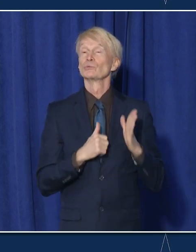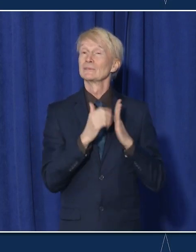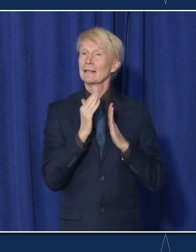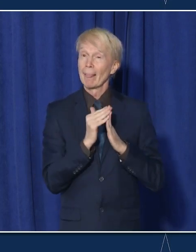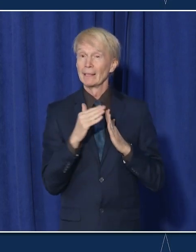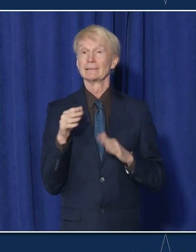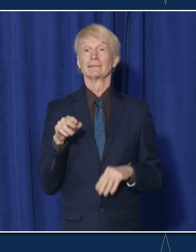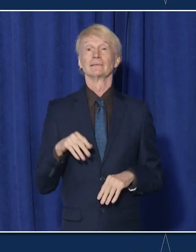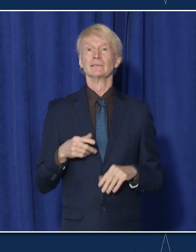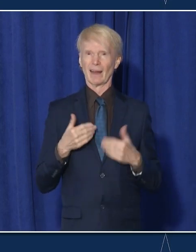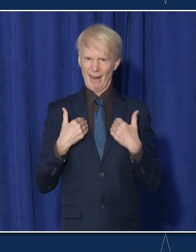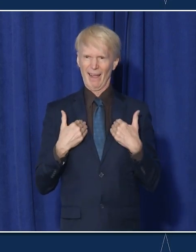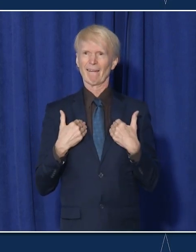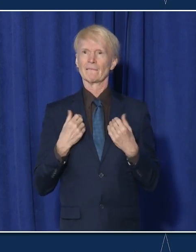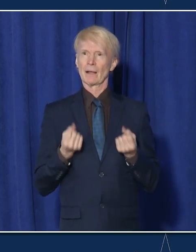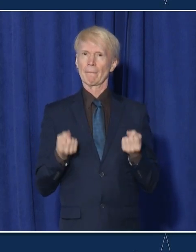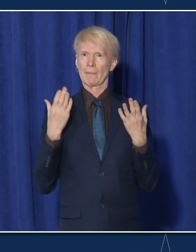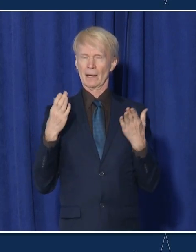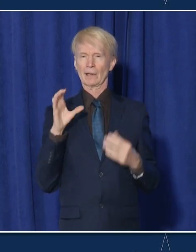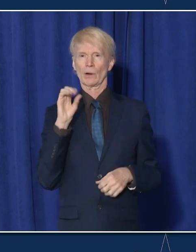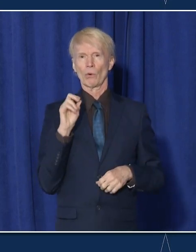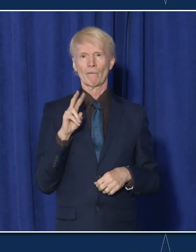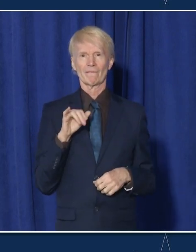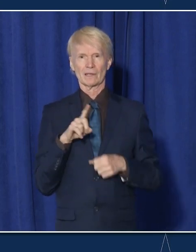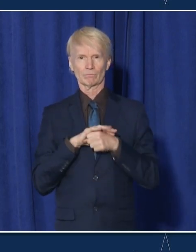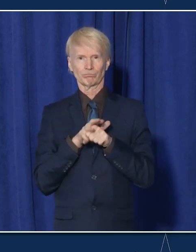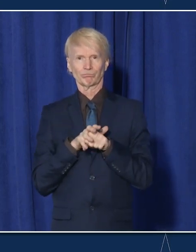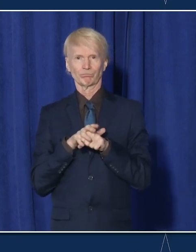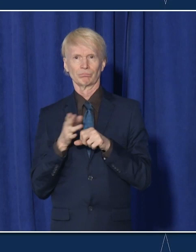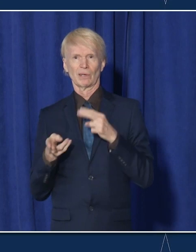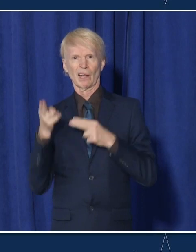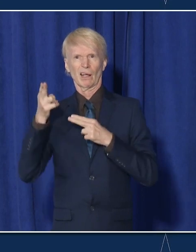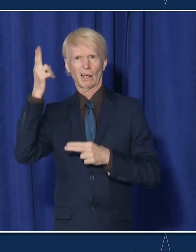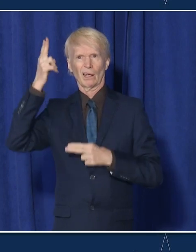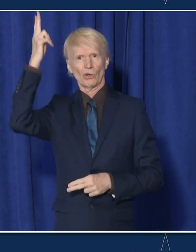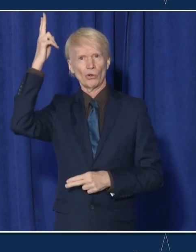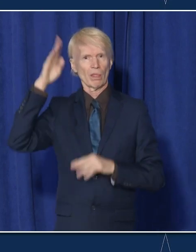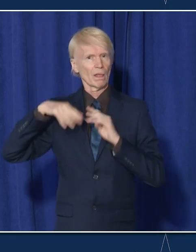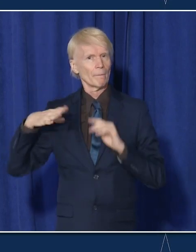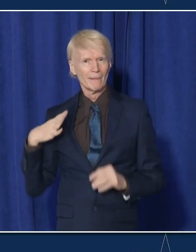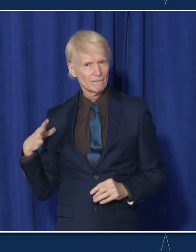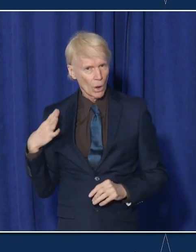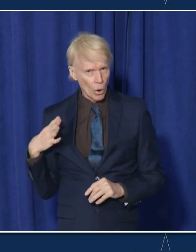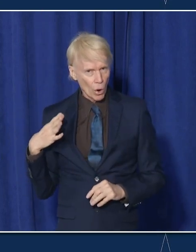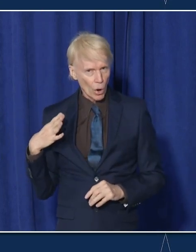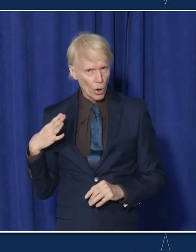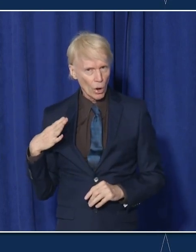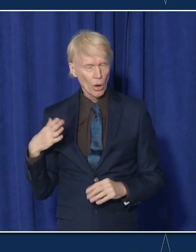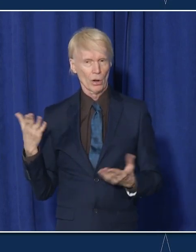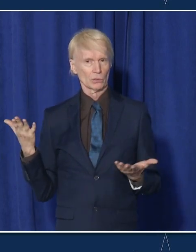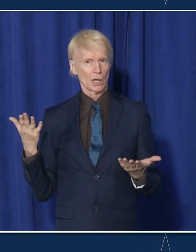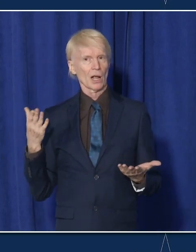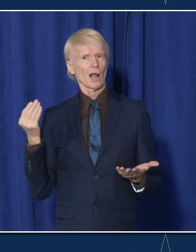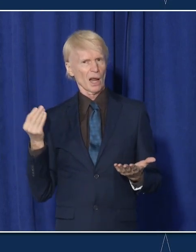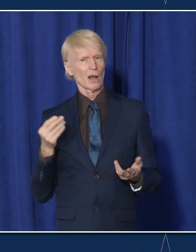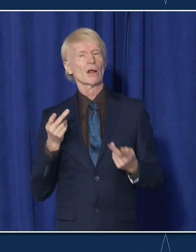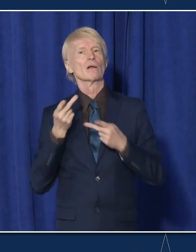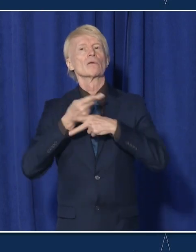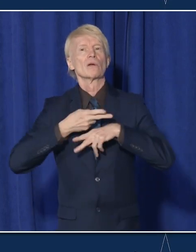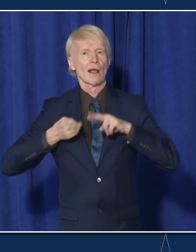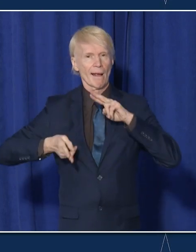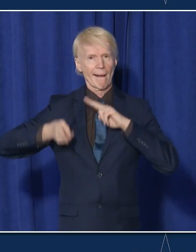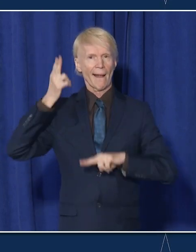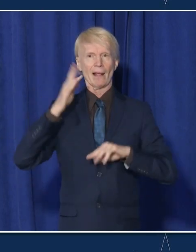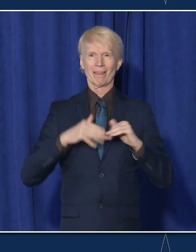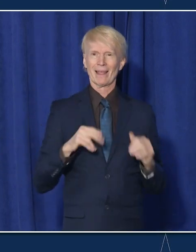rates of COVID corrected for population right now higher than they have ever seen, and significantly higher